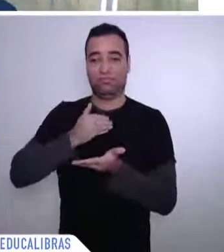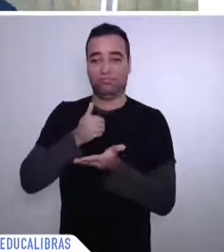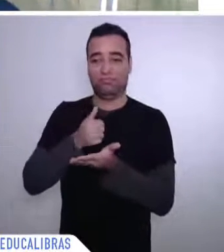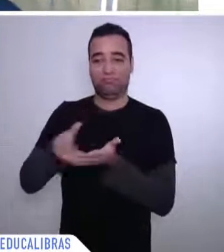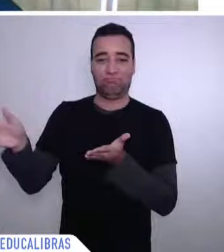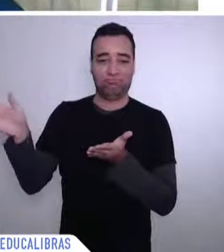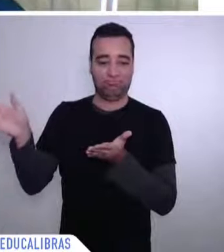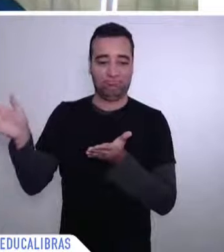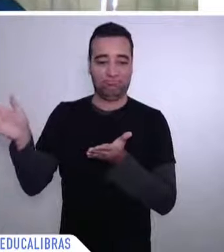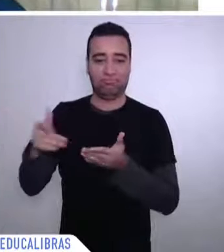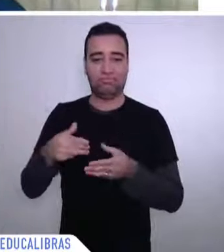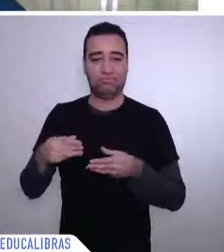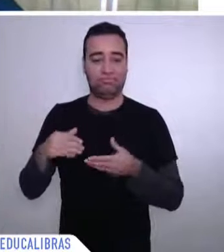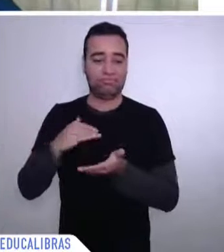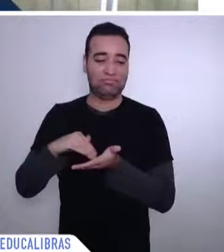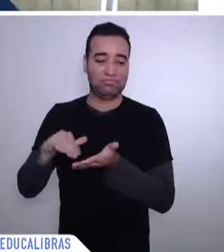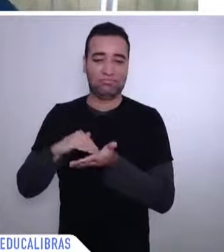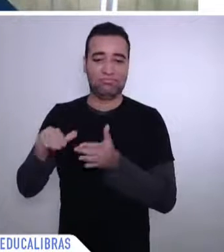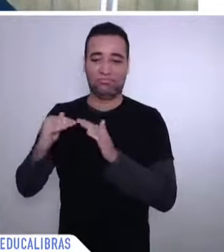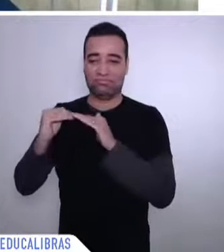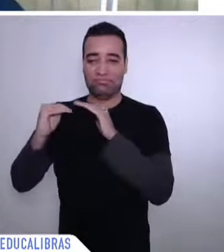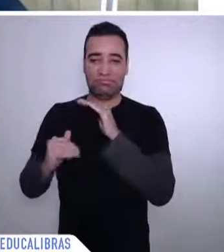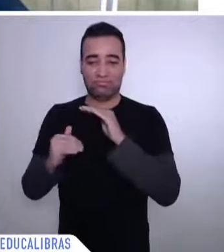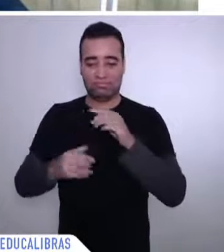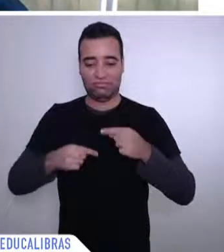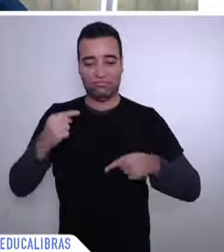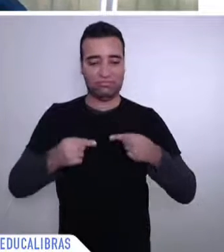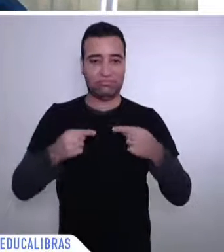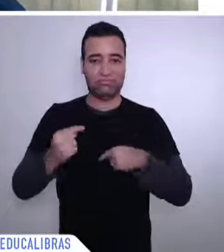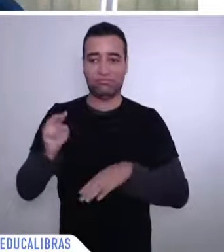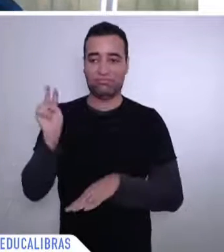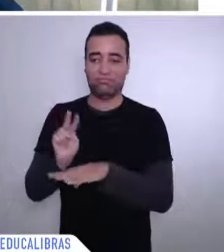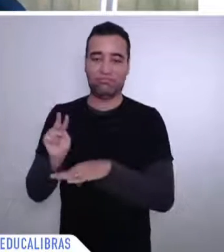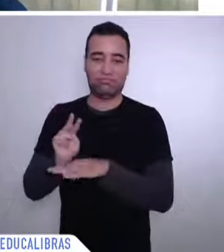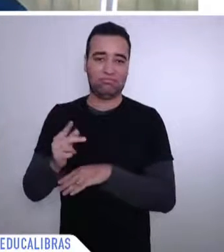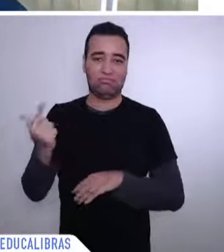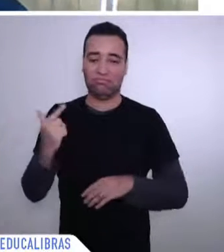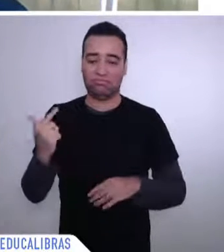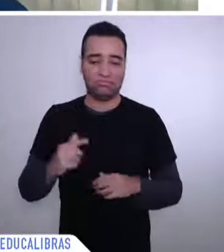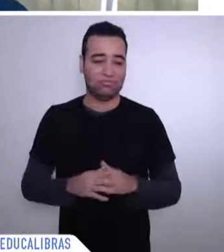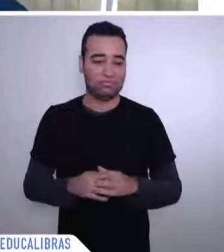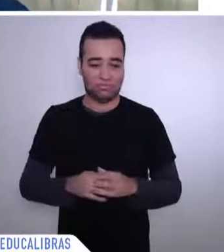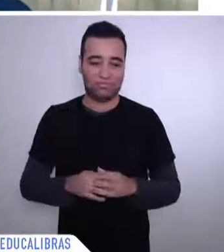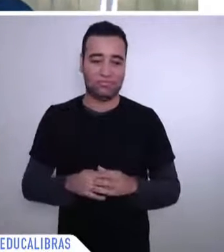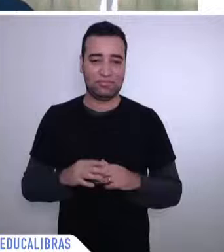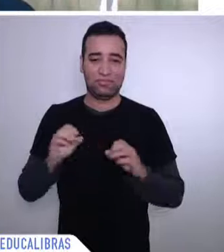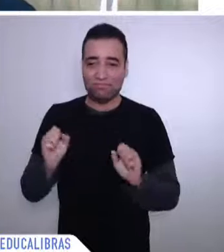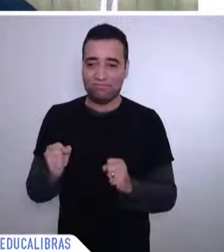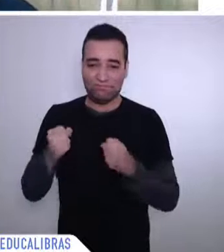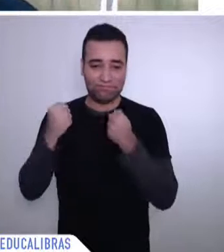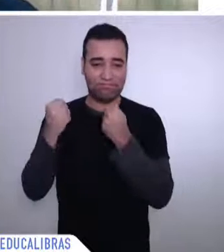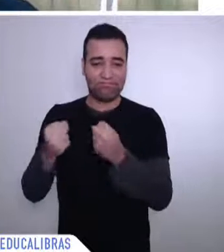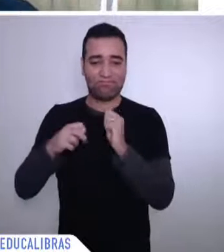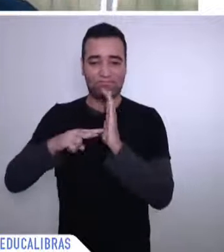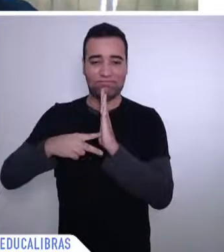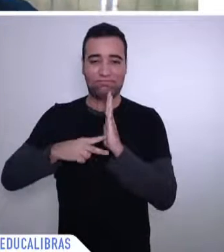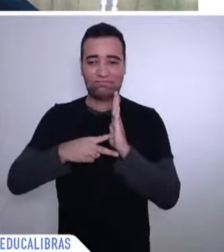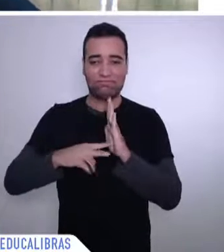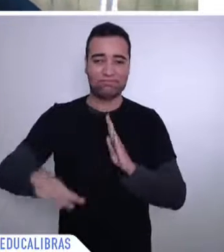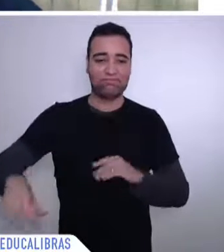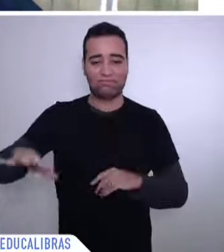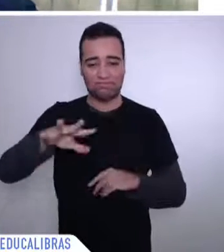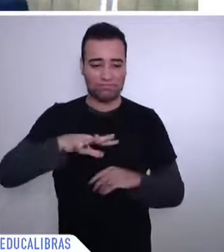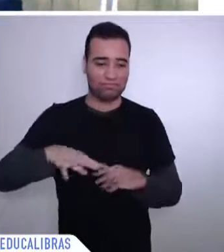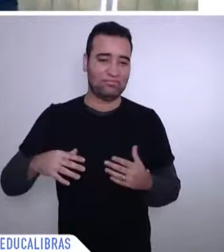of Labor becoming extinct, and affluent secretariats,